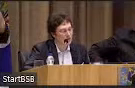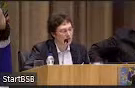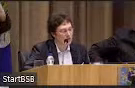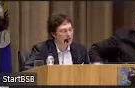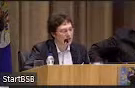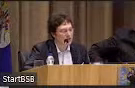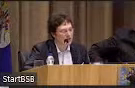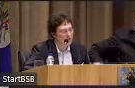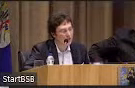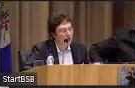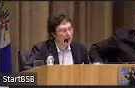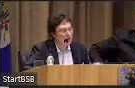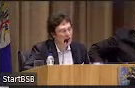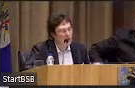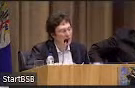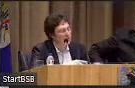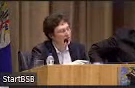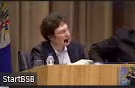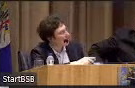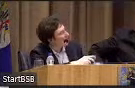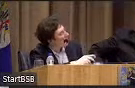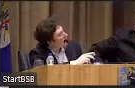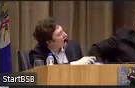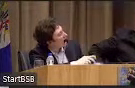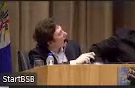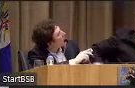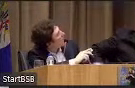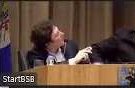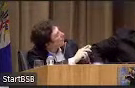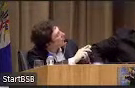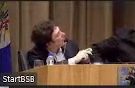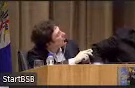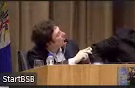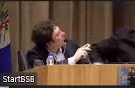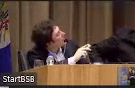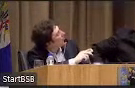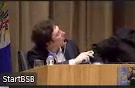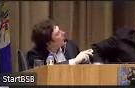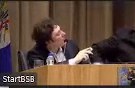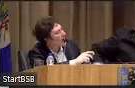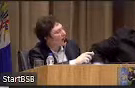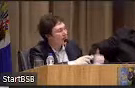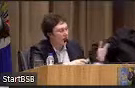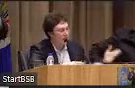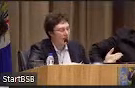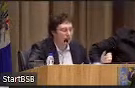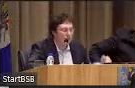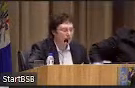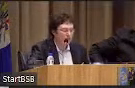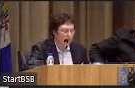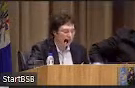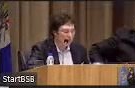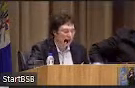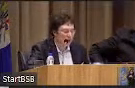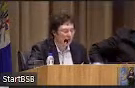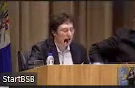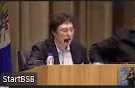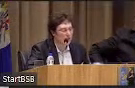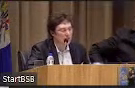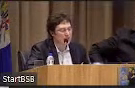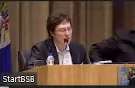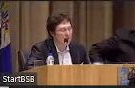white cells and all the existence of the cells. So comparing this to